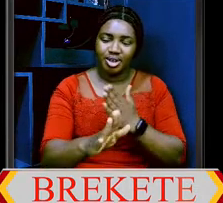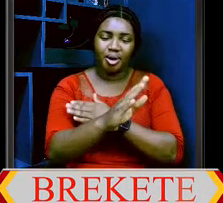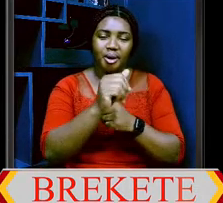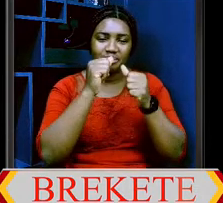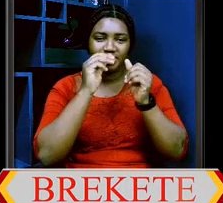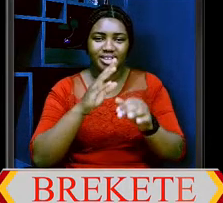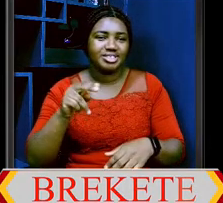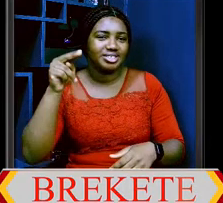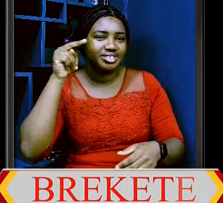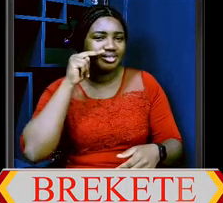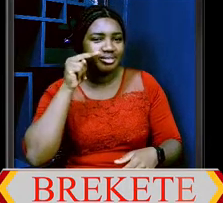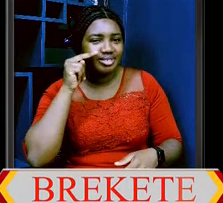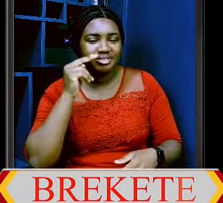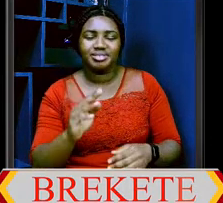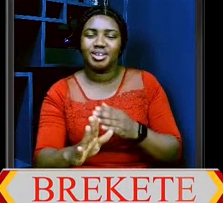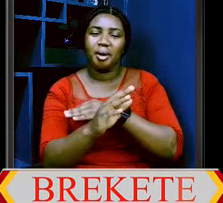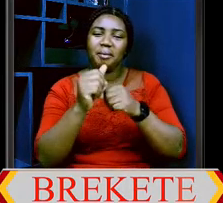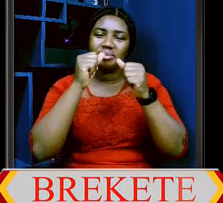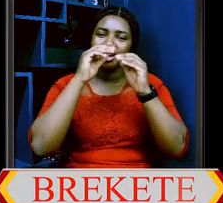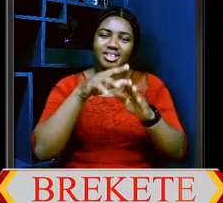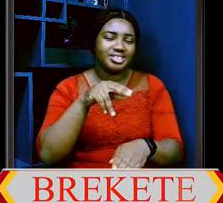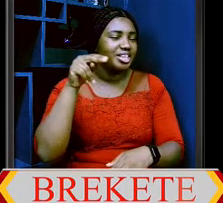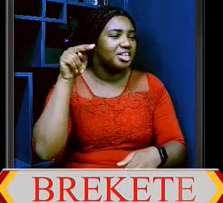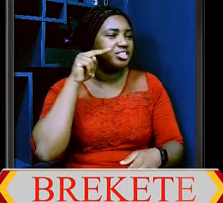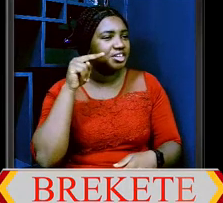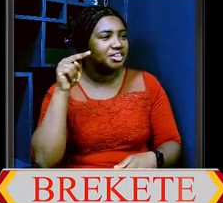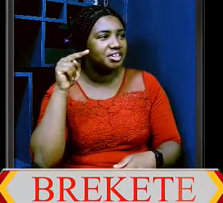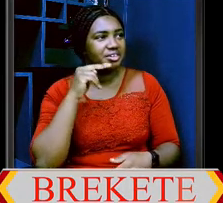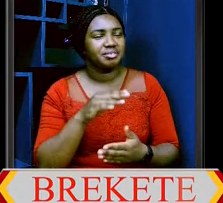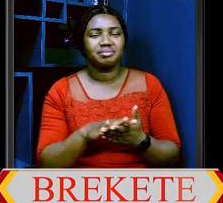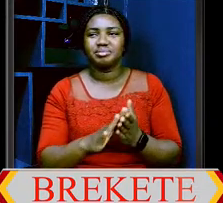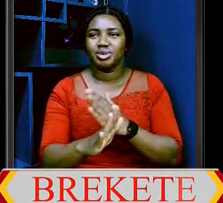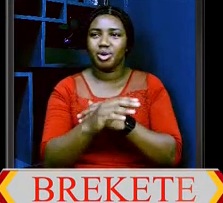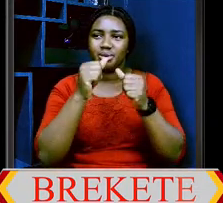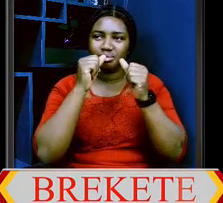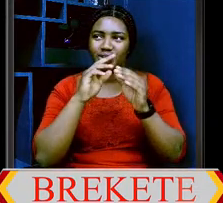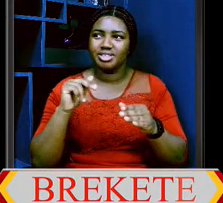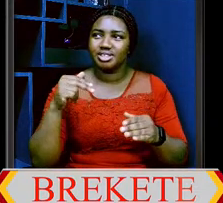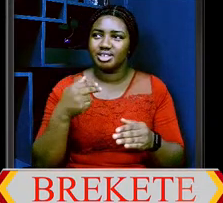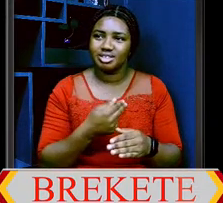bless Niger Nigeria